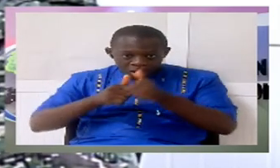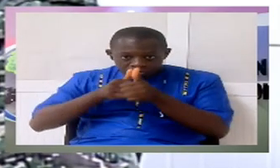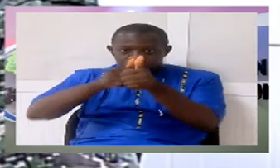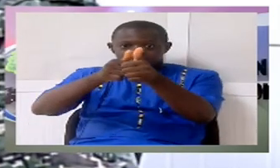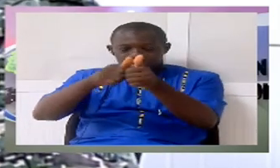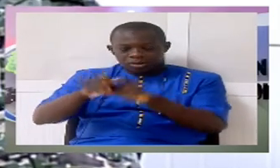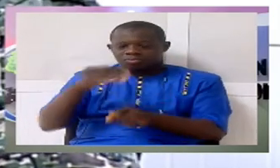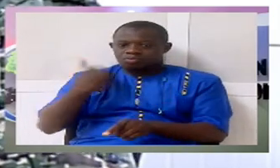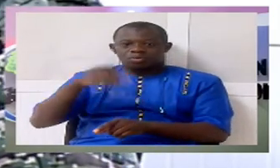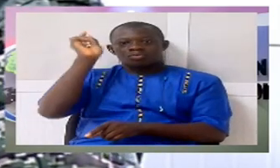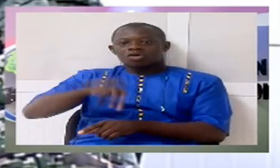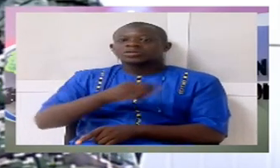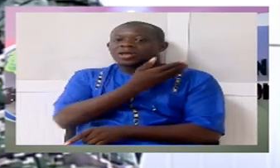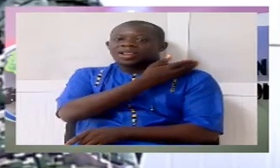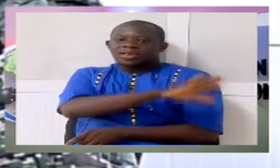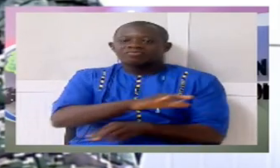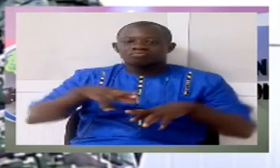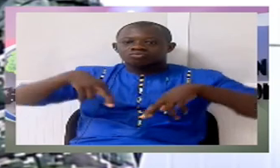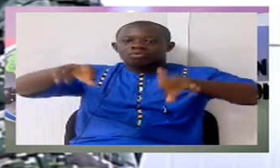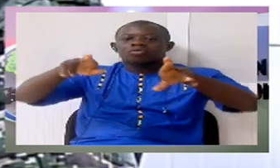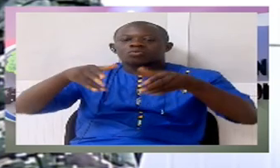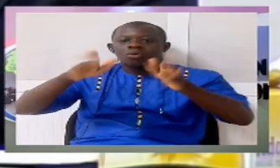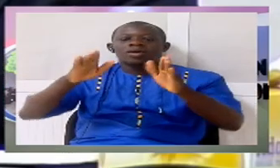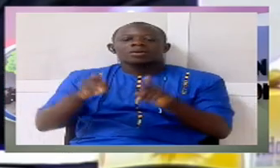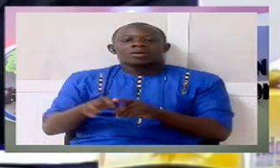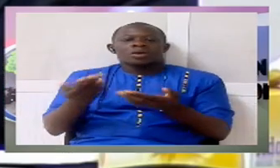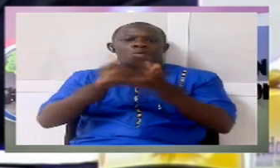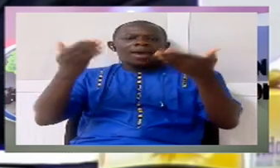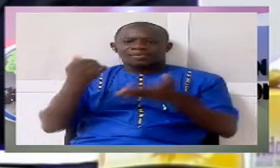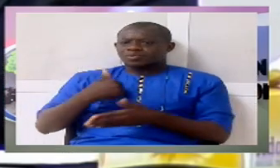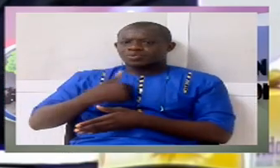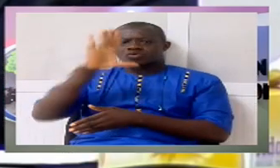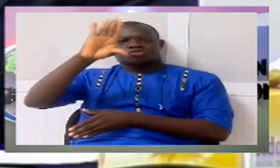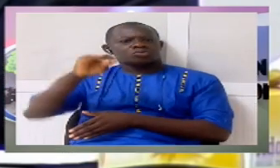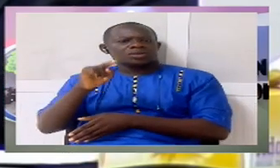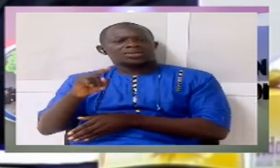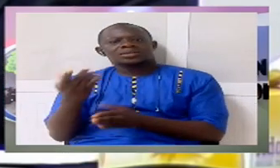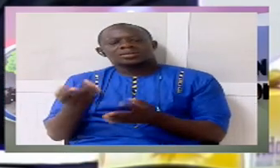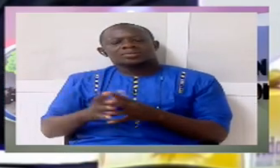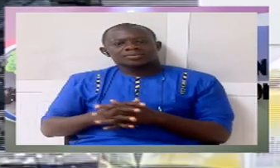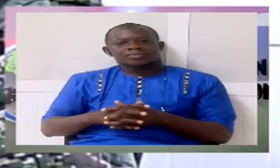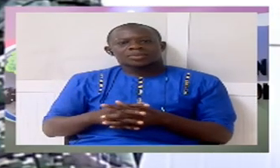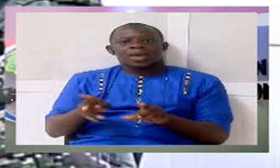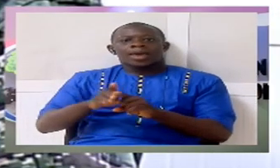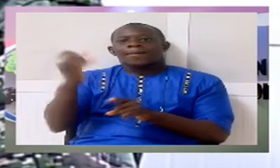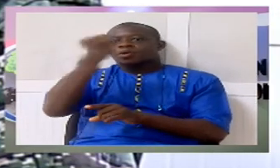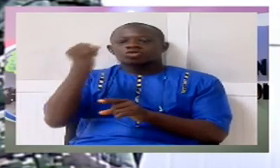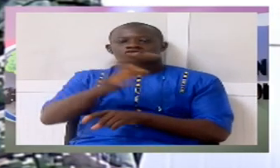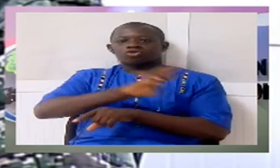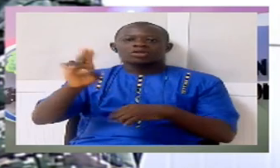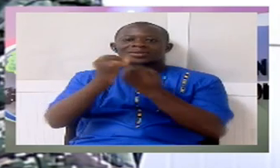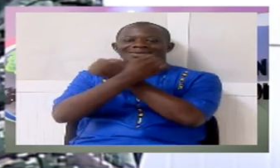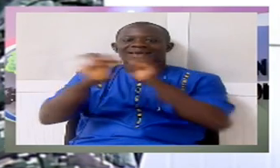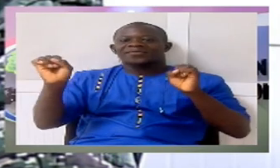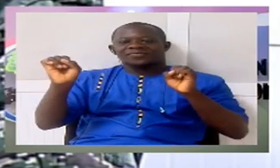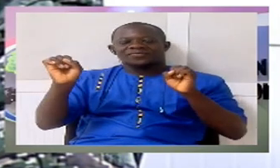the convoy is moving, okay. People used to leave the road. And why do they do that? Lana tax ñuy ko def? Because it wasn't